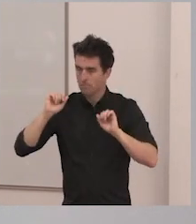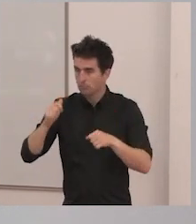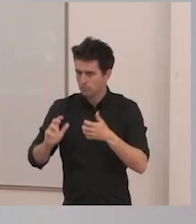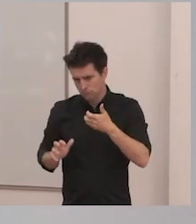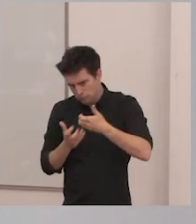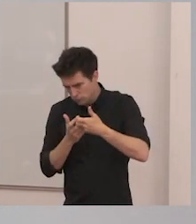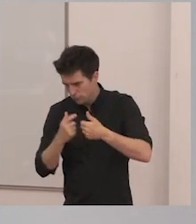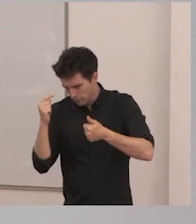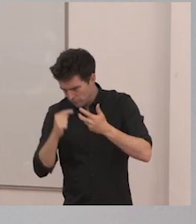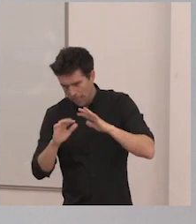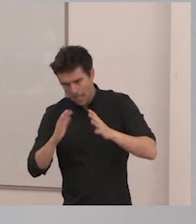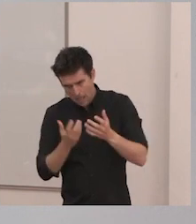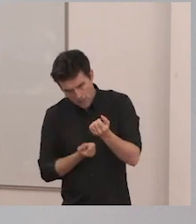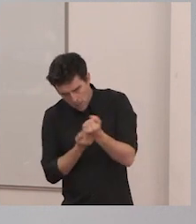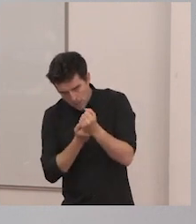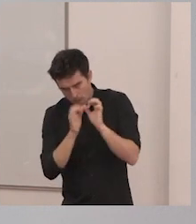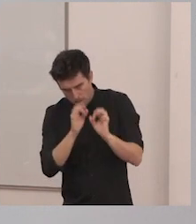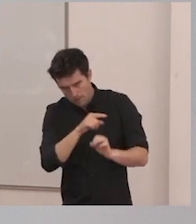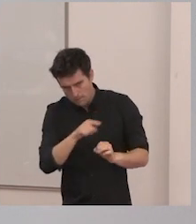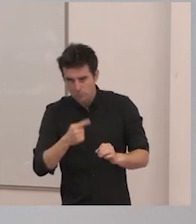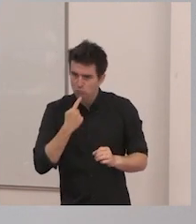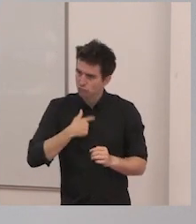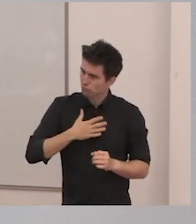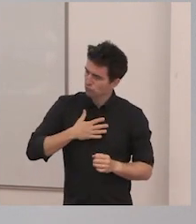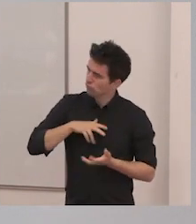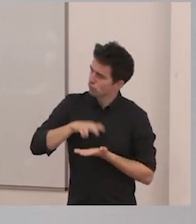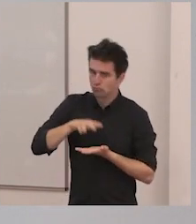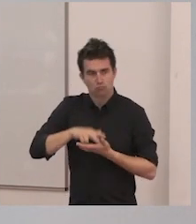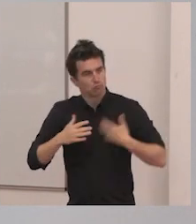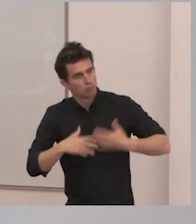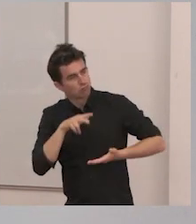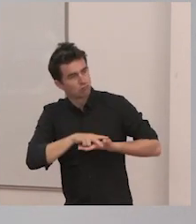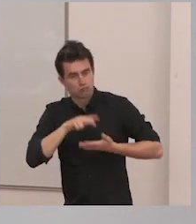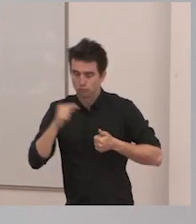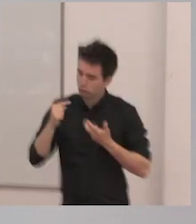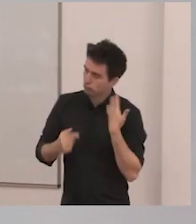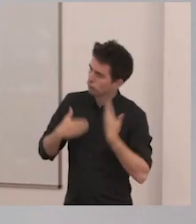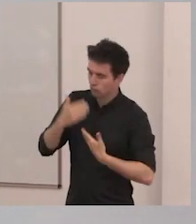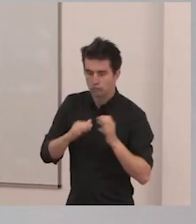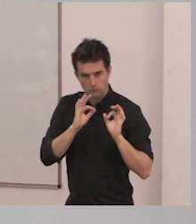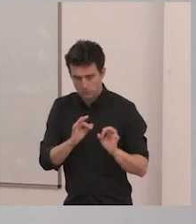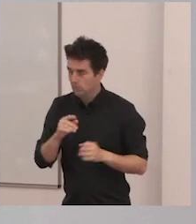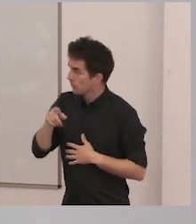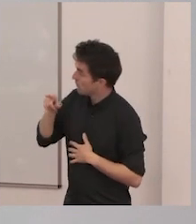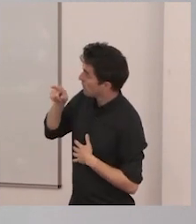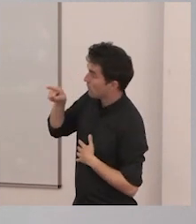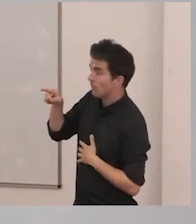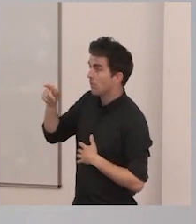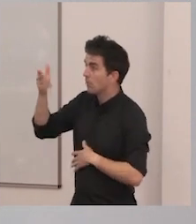As Nicola pointed out to us, human rights standards are often not adhered to by states.